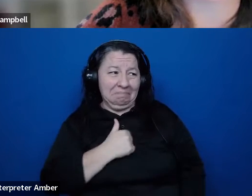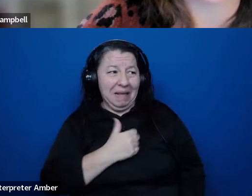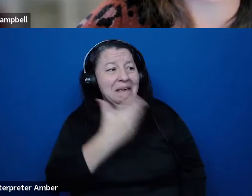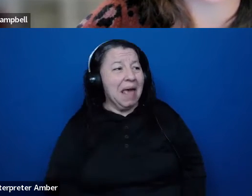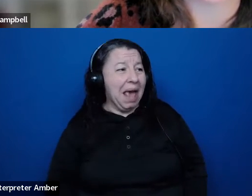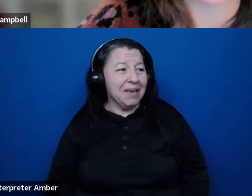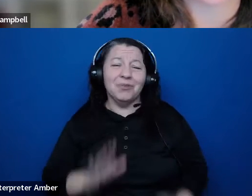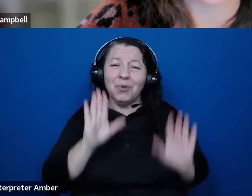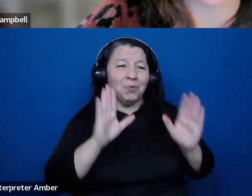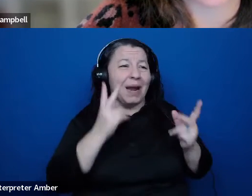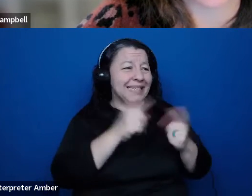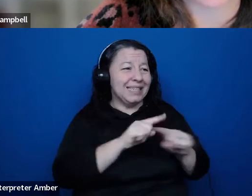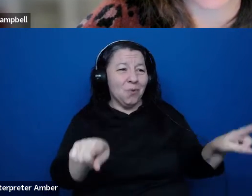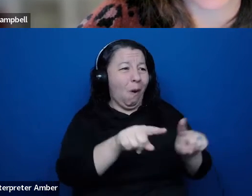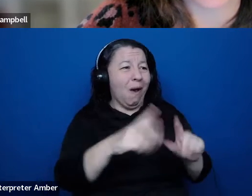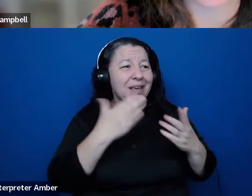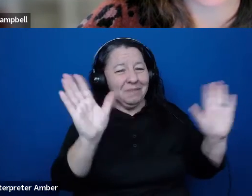great to see everyone. Bye-bye.